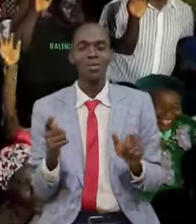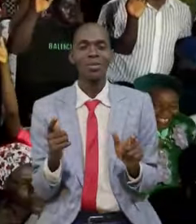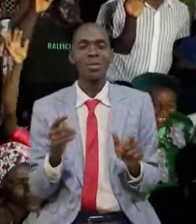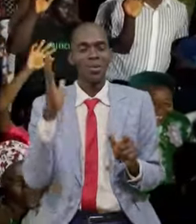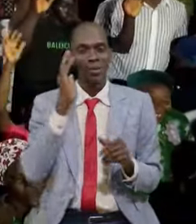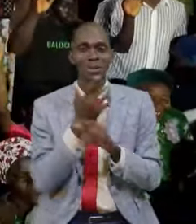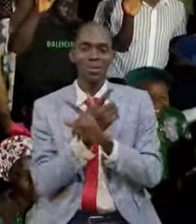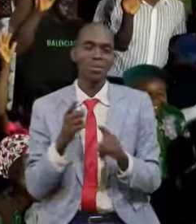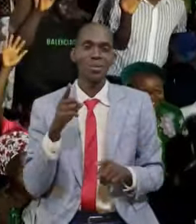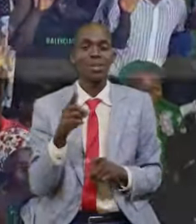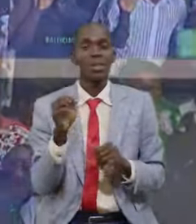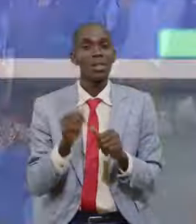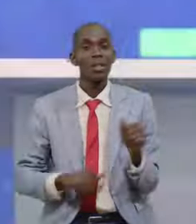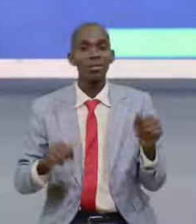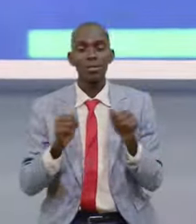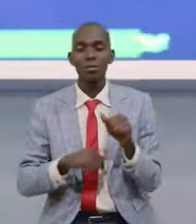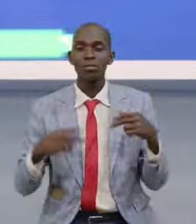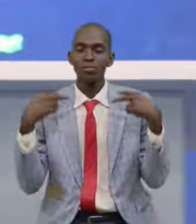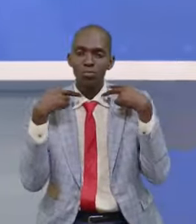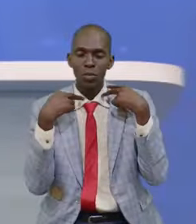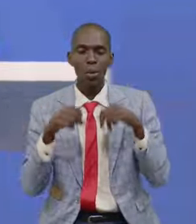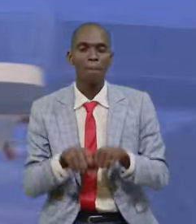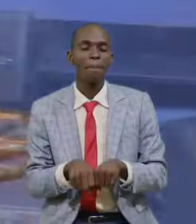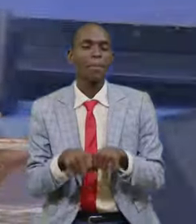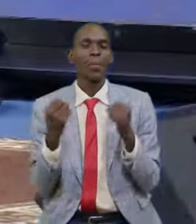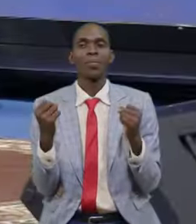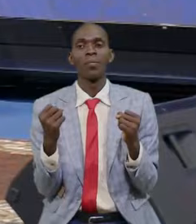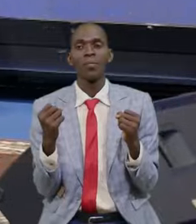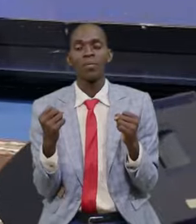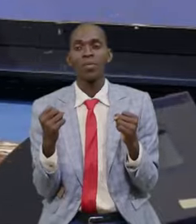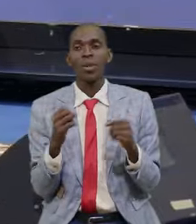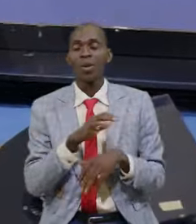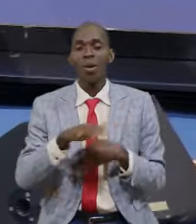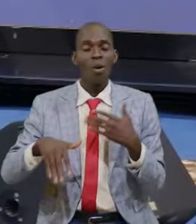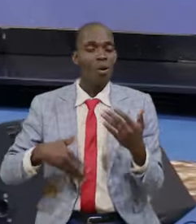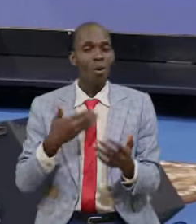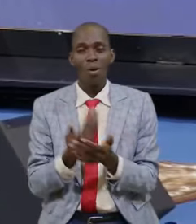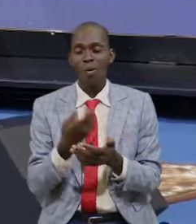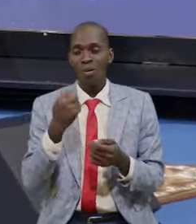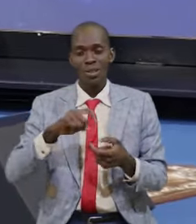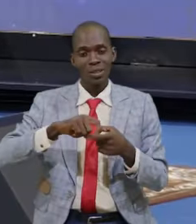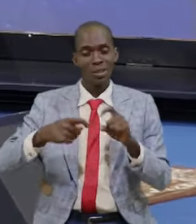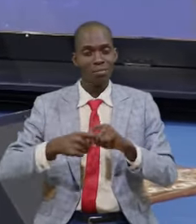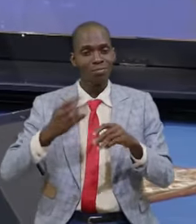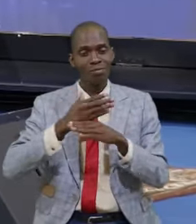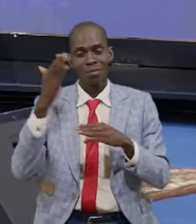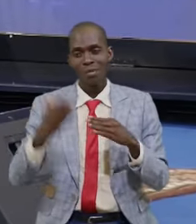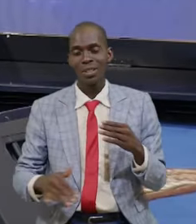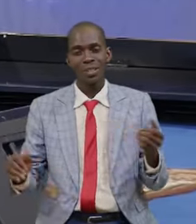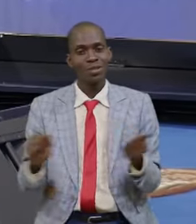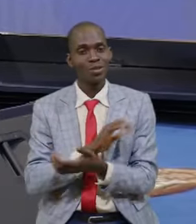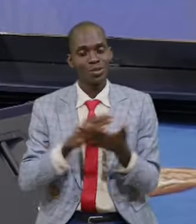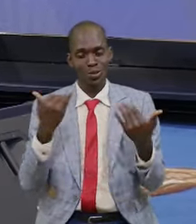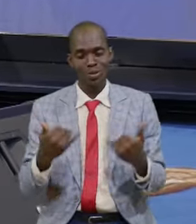Every yoke broken. All the shackles, everything totally destroyed tonight